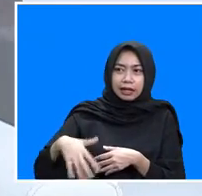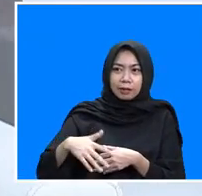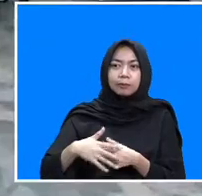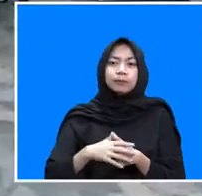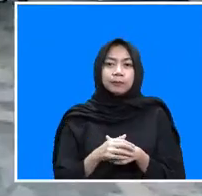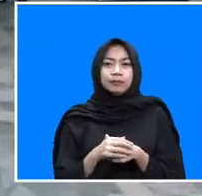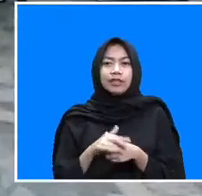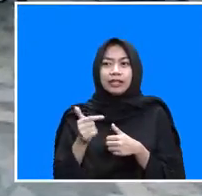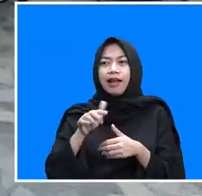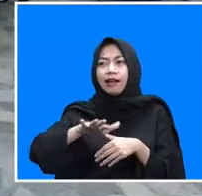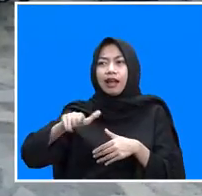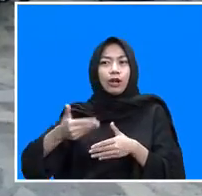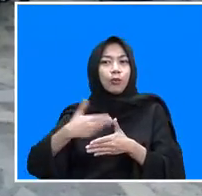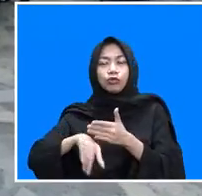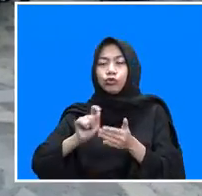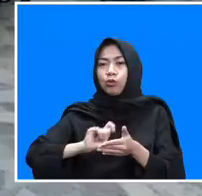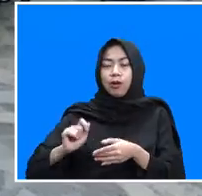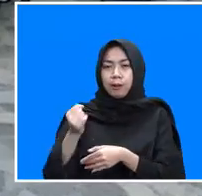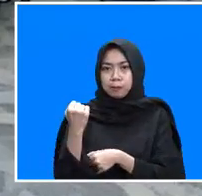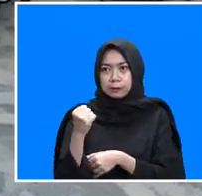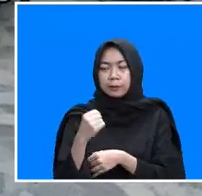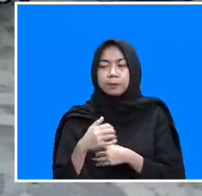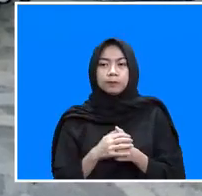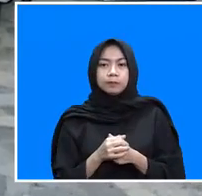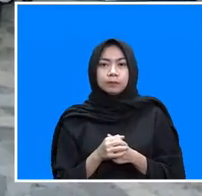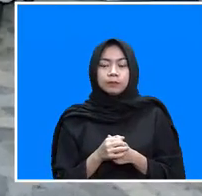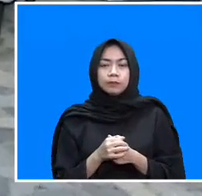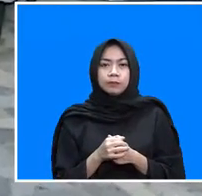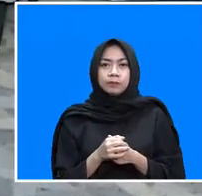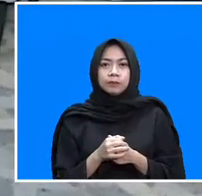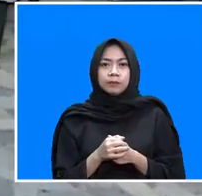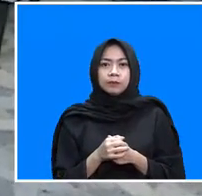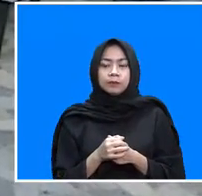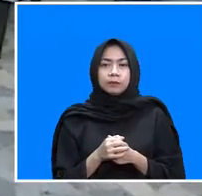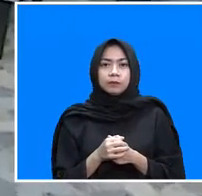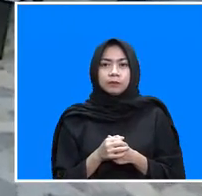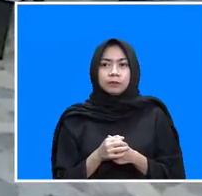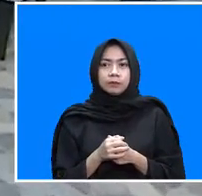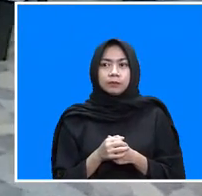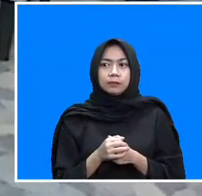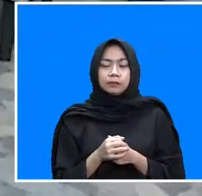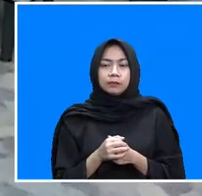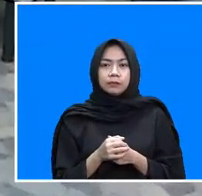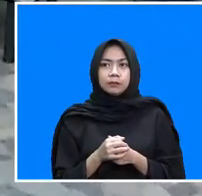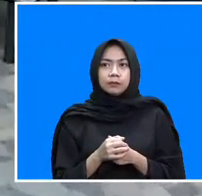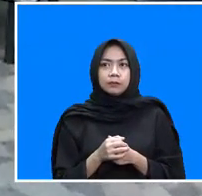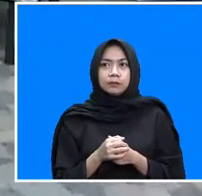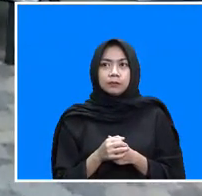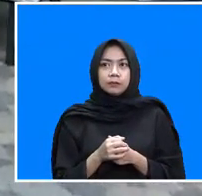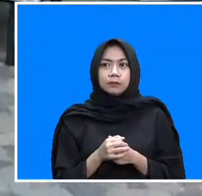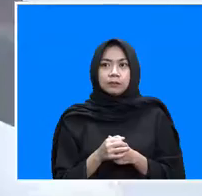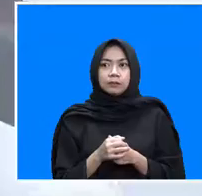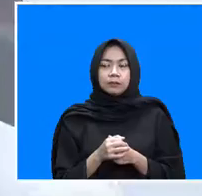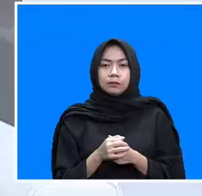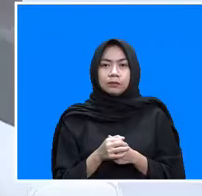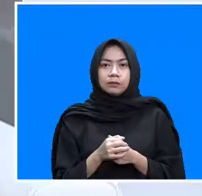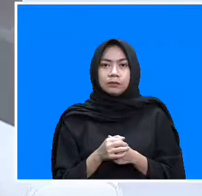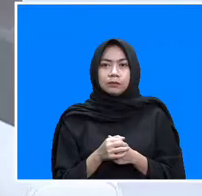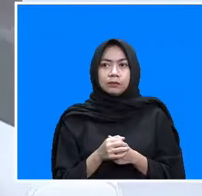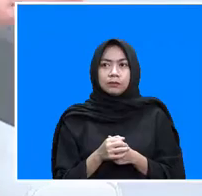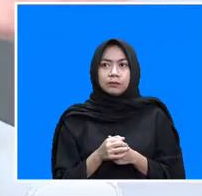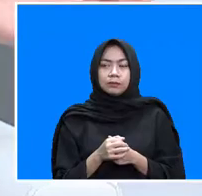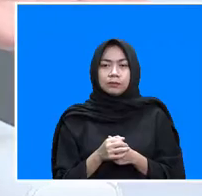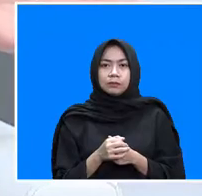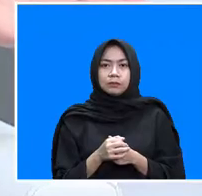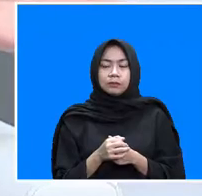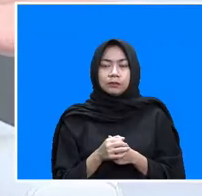to school. And then I think the other thing that sort of compounded the issue of children in really